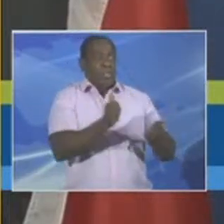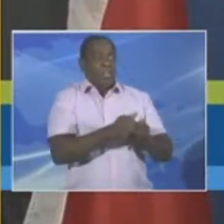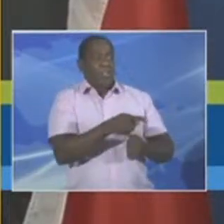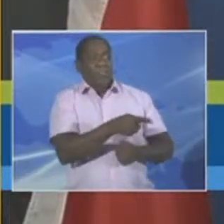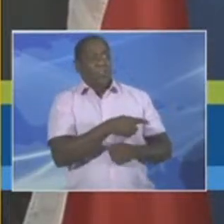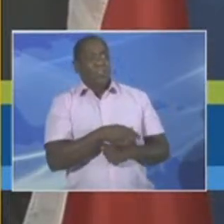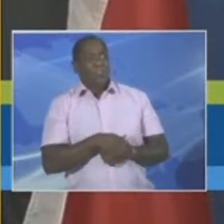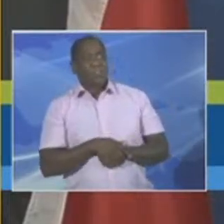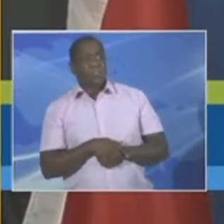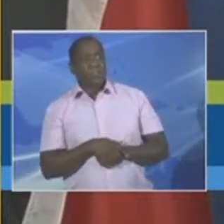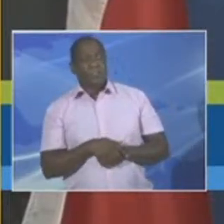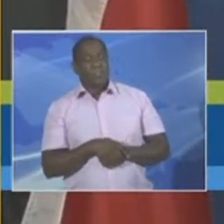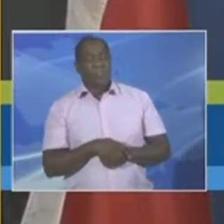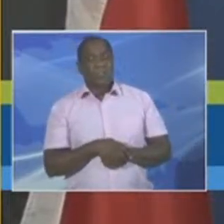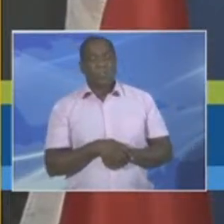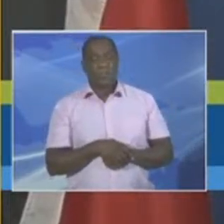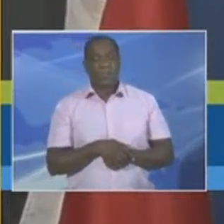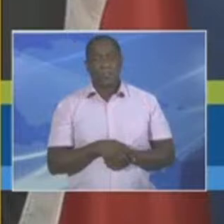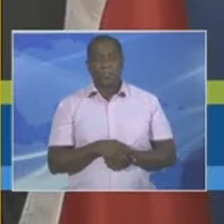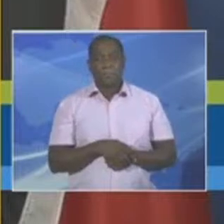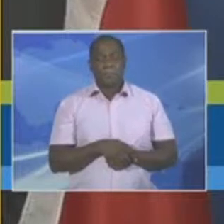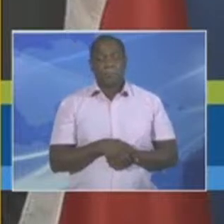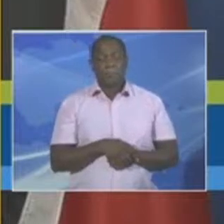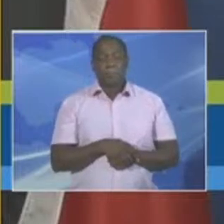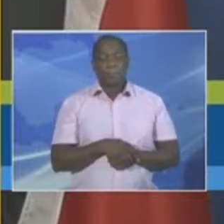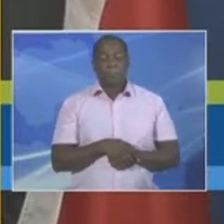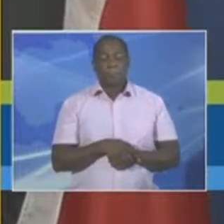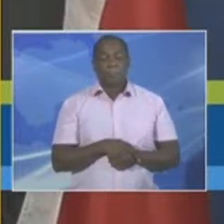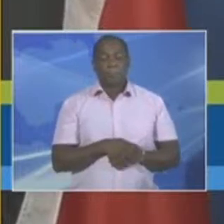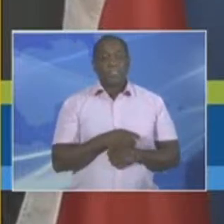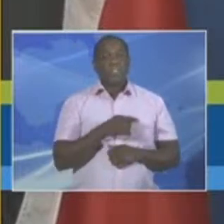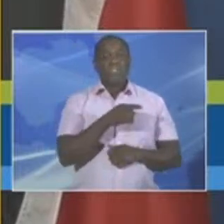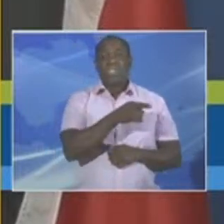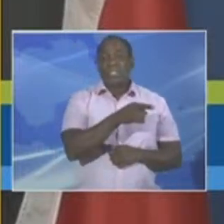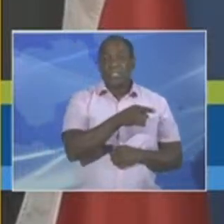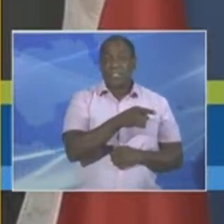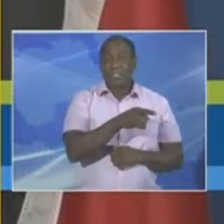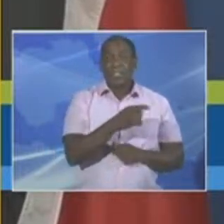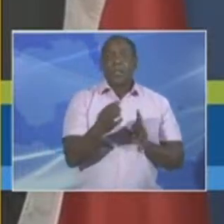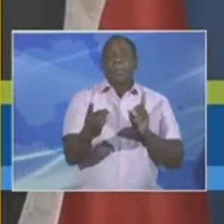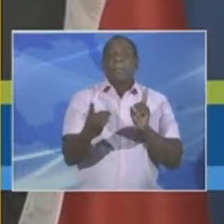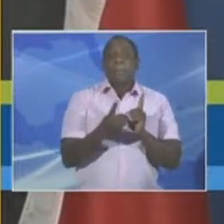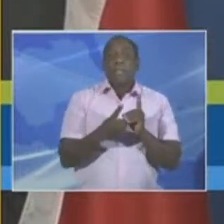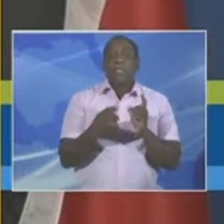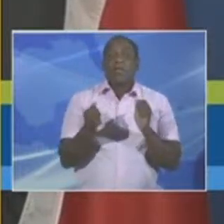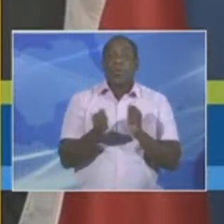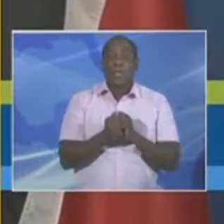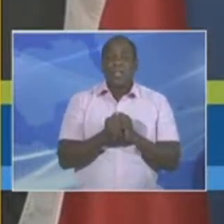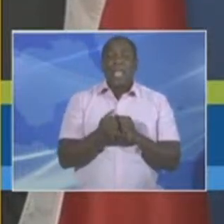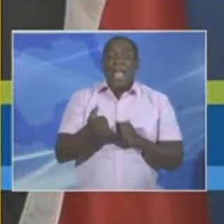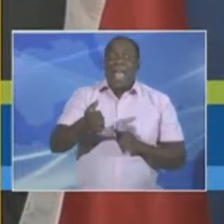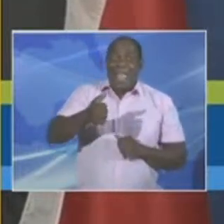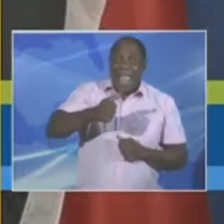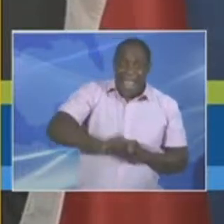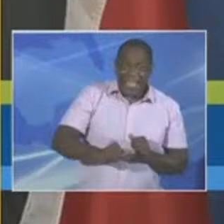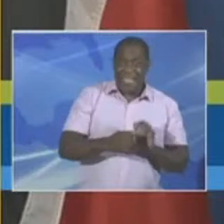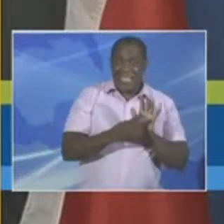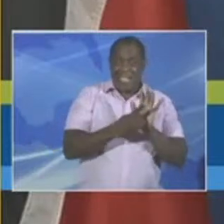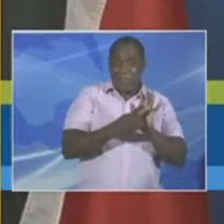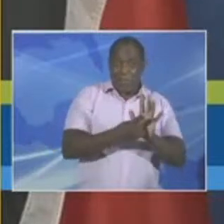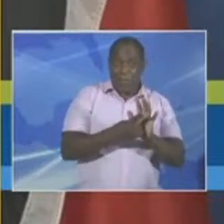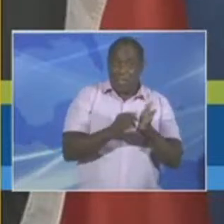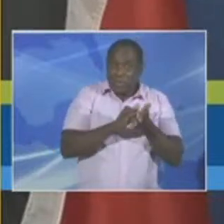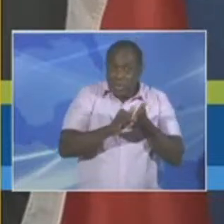of that campaign. She was not able to meet with a single diplomat in New